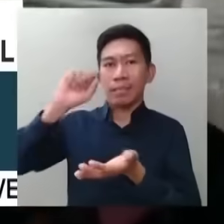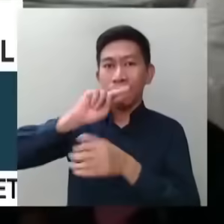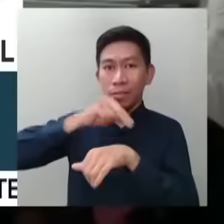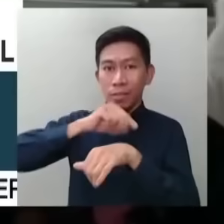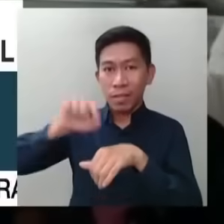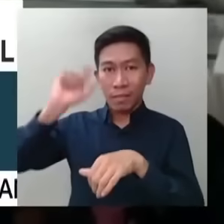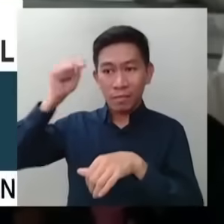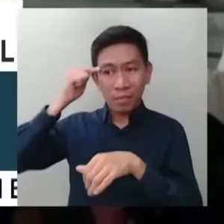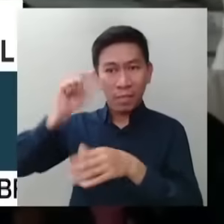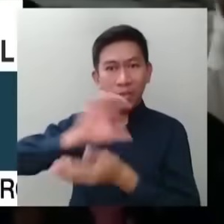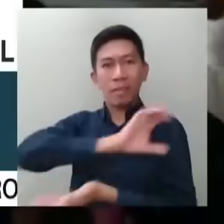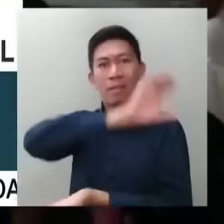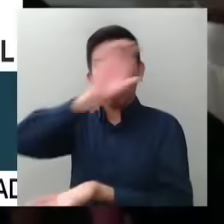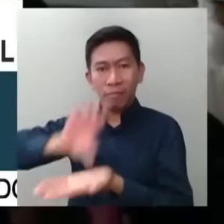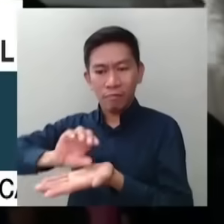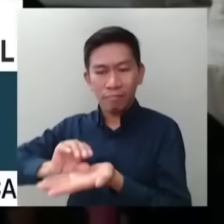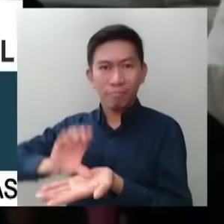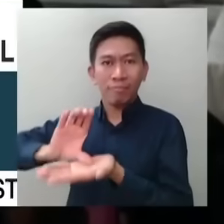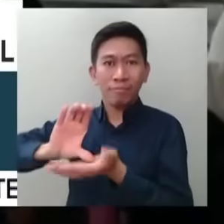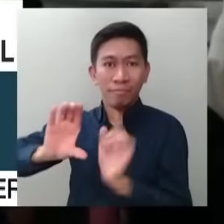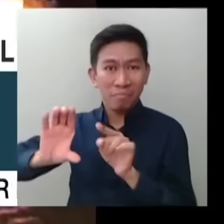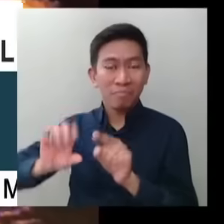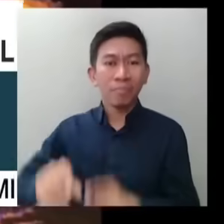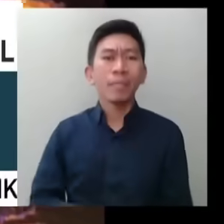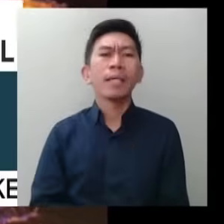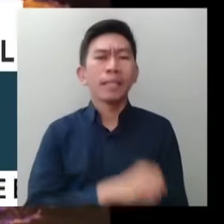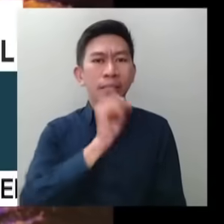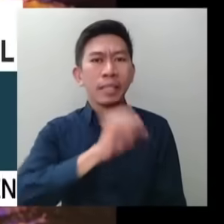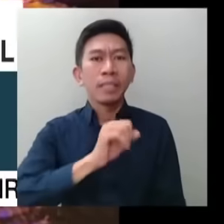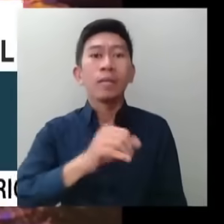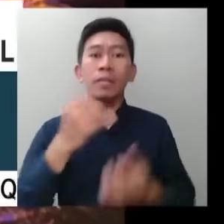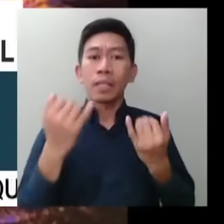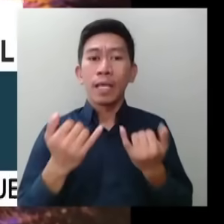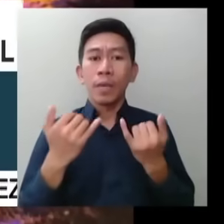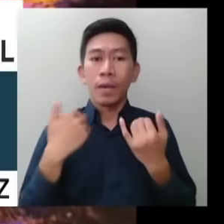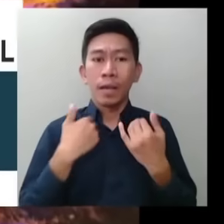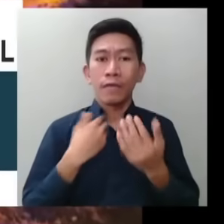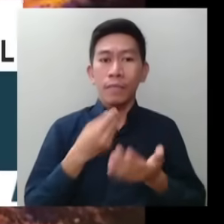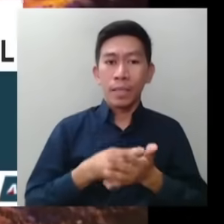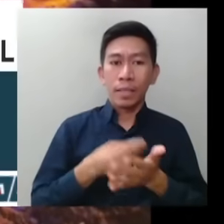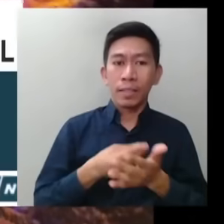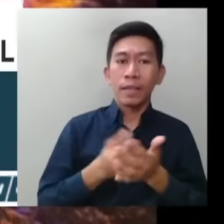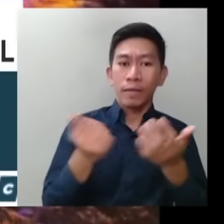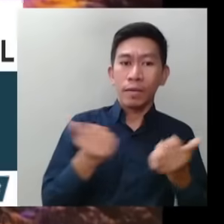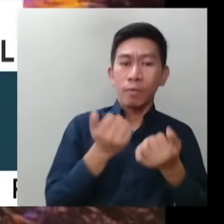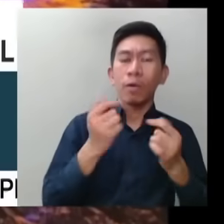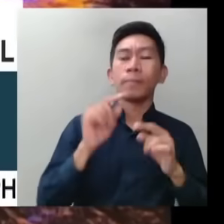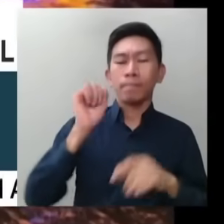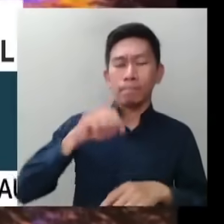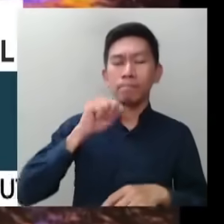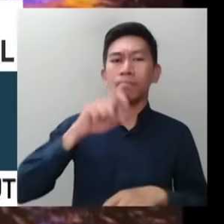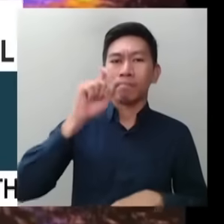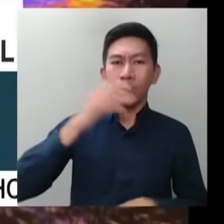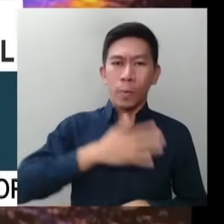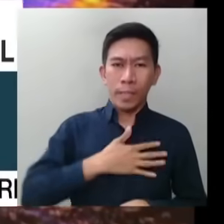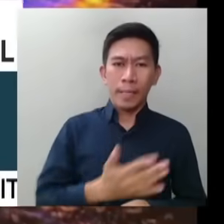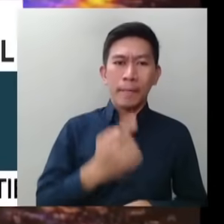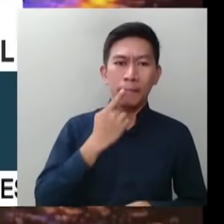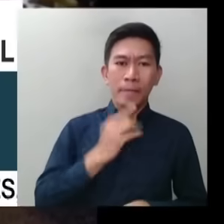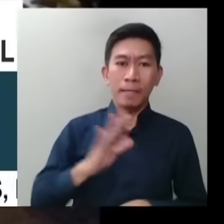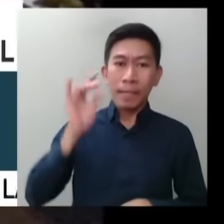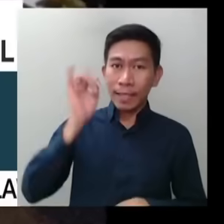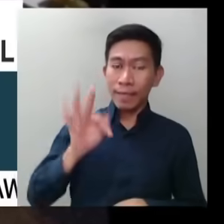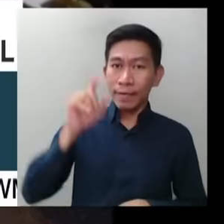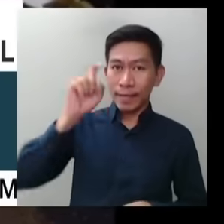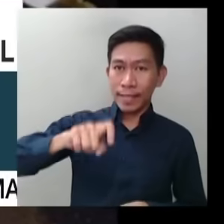Even now, when they need it, we have the resources available. That is our commitment. And anytime when they need it, then